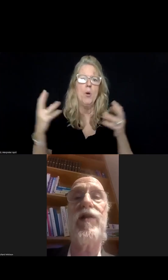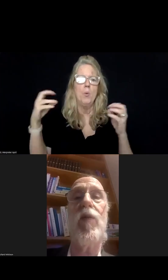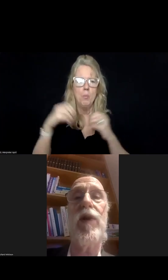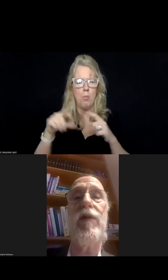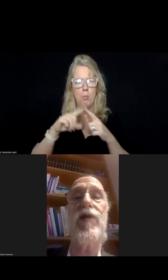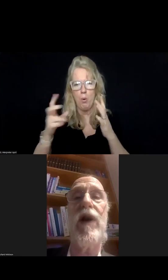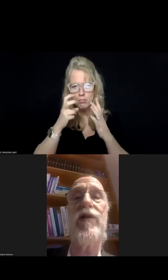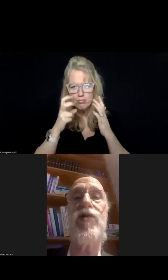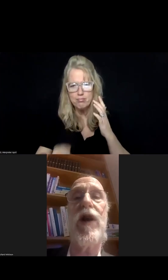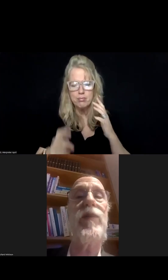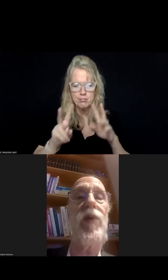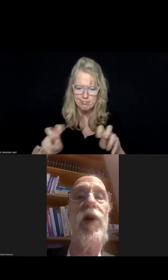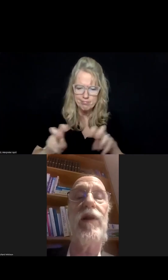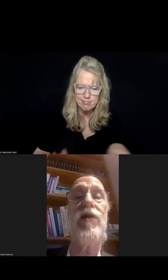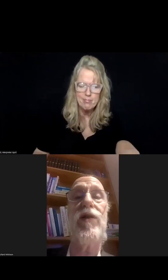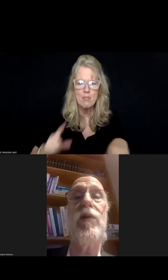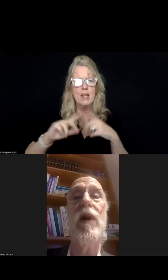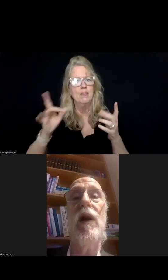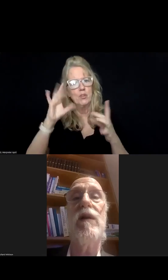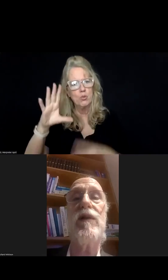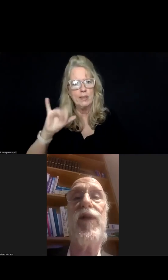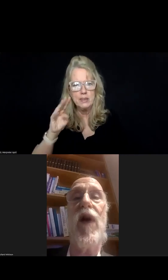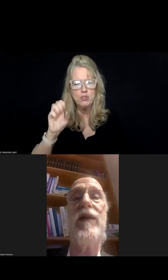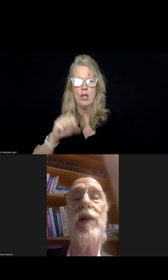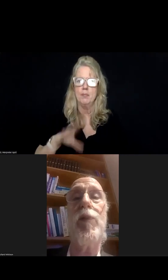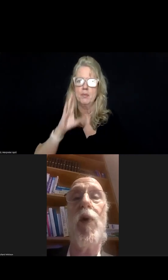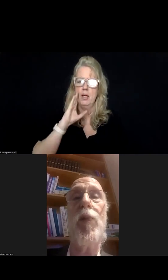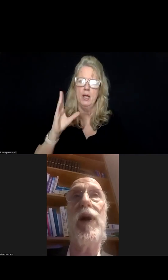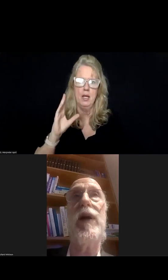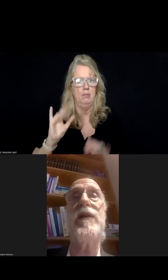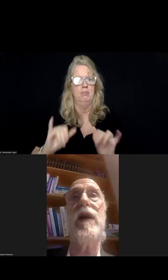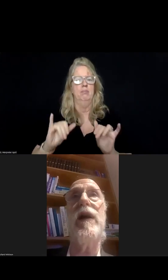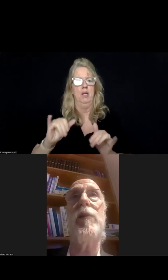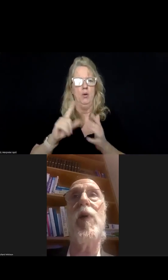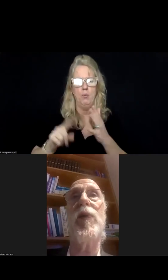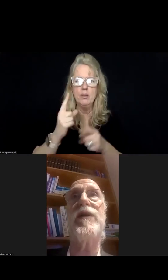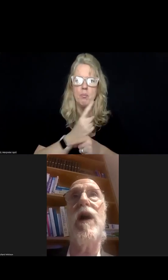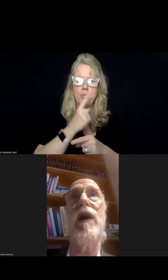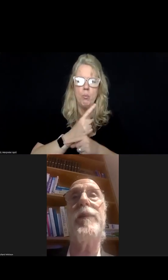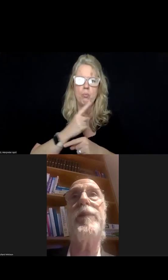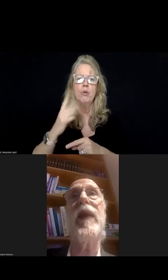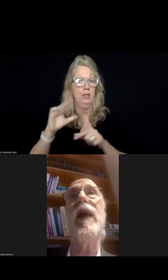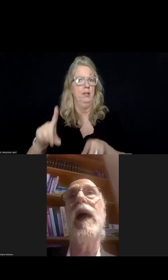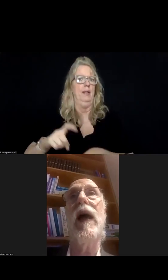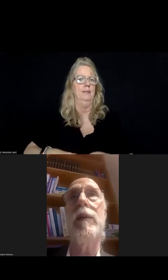into this on one of these crisis jams. We're looking to find an appropriate time. Let me